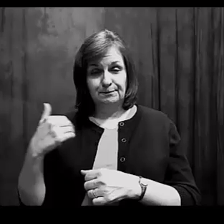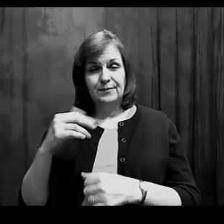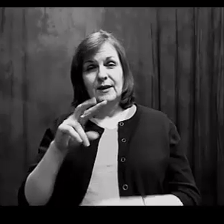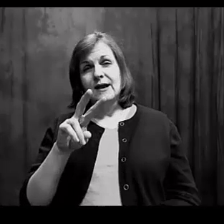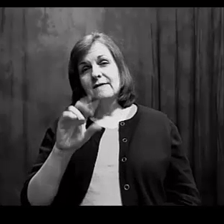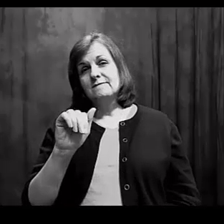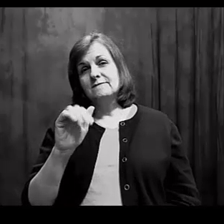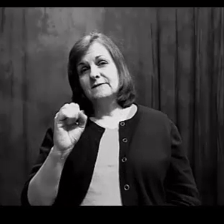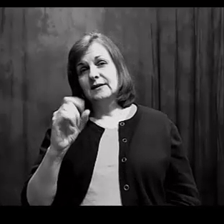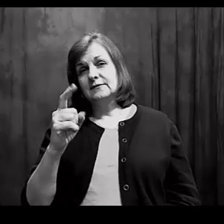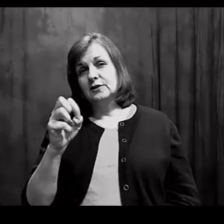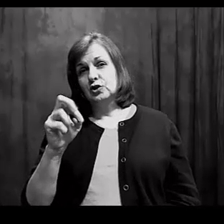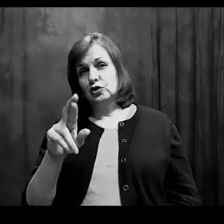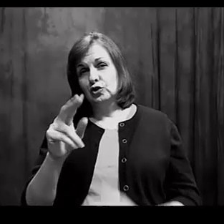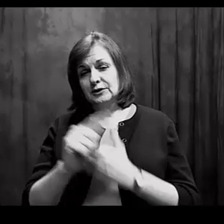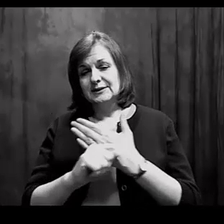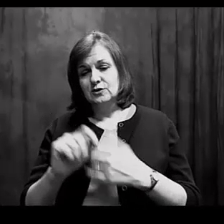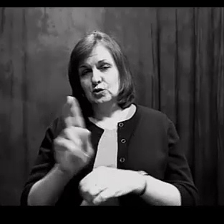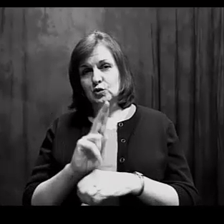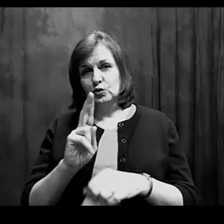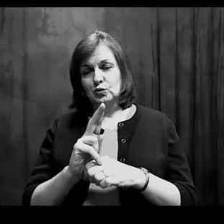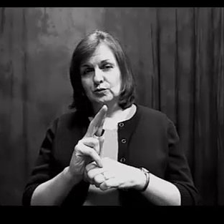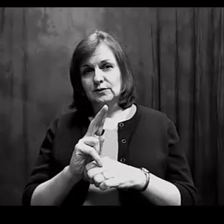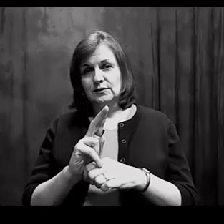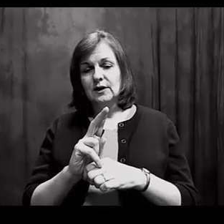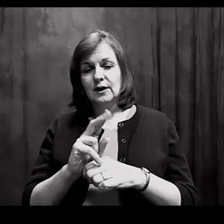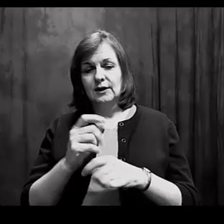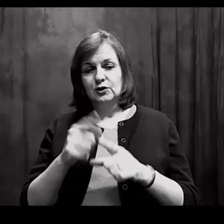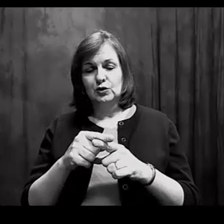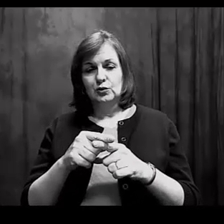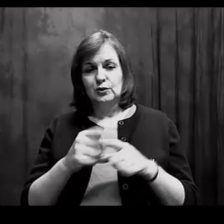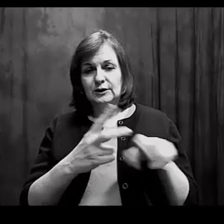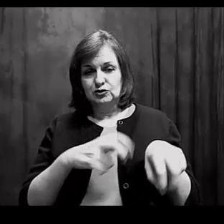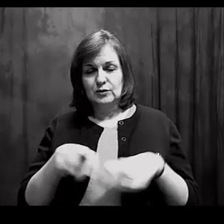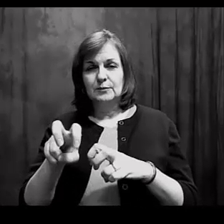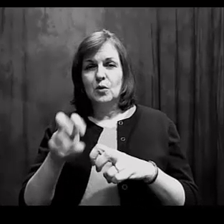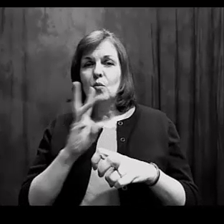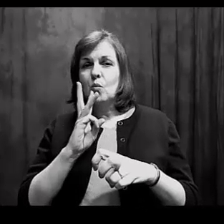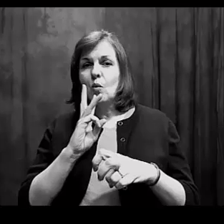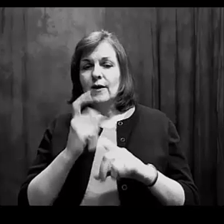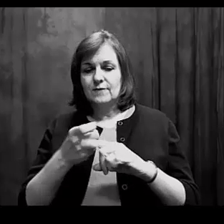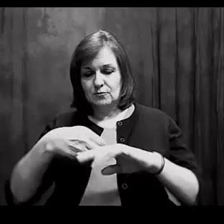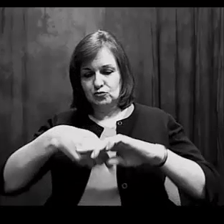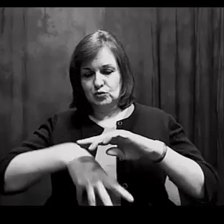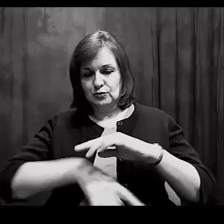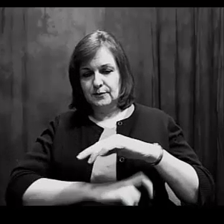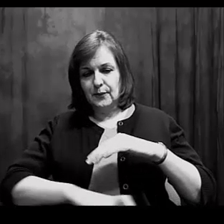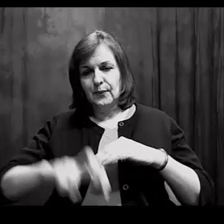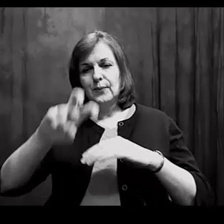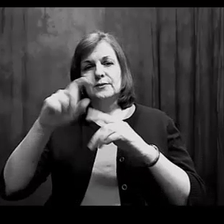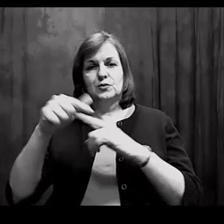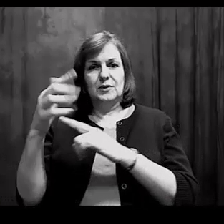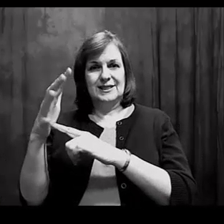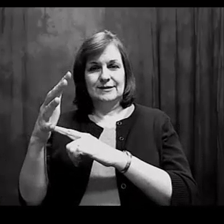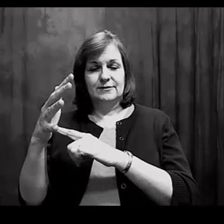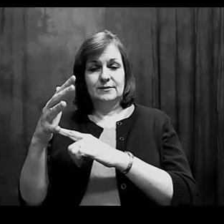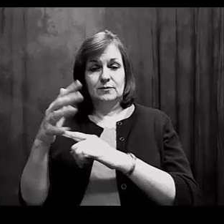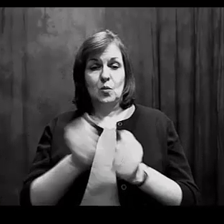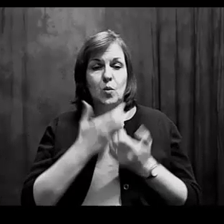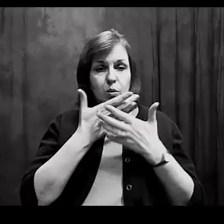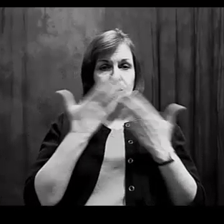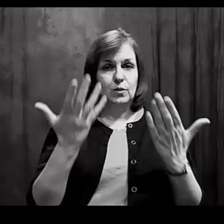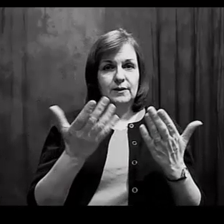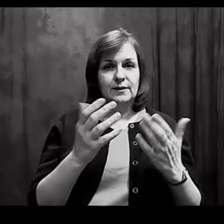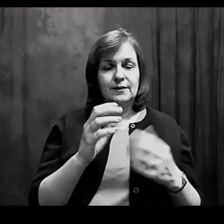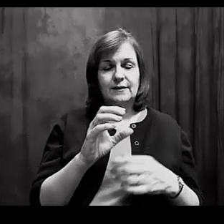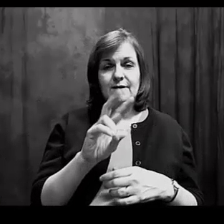If you remember, vascular tissue is critical to move water from the roots up to the leaves. If you